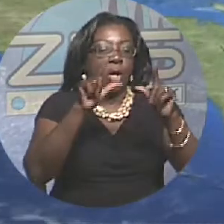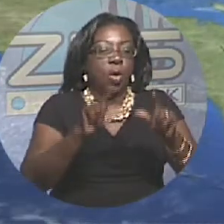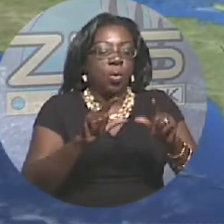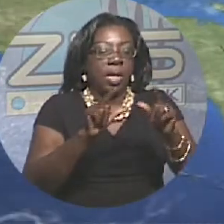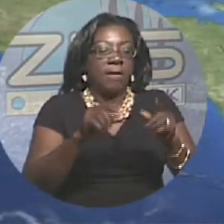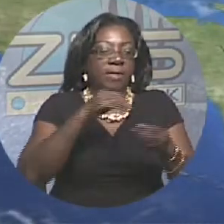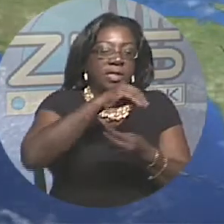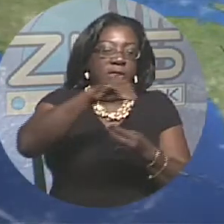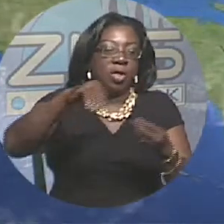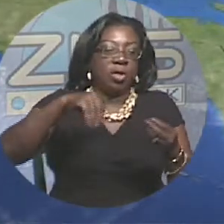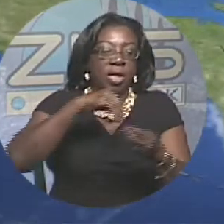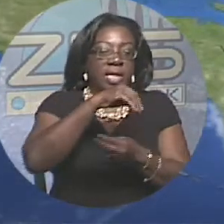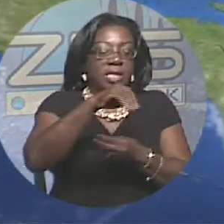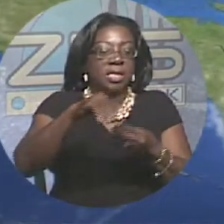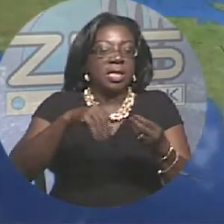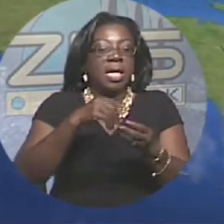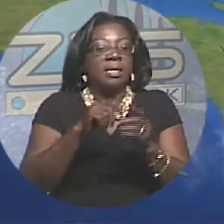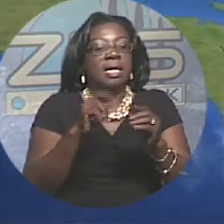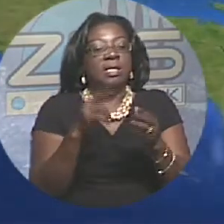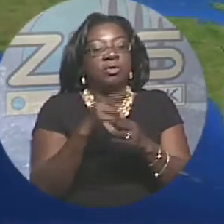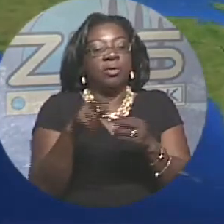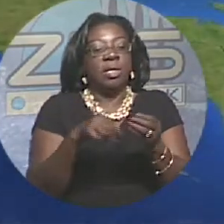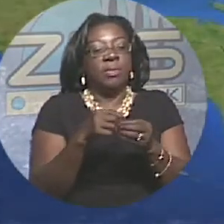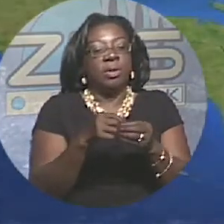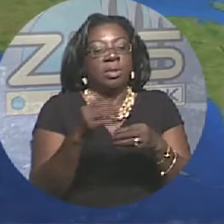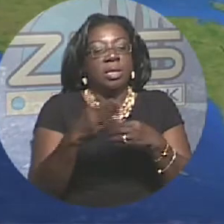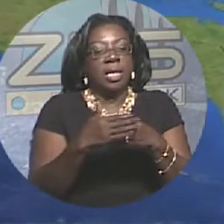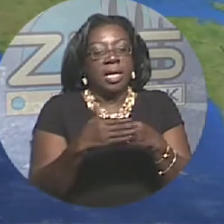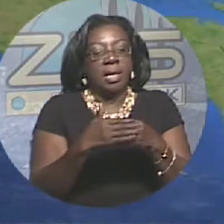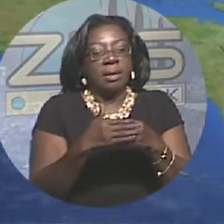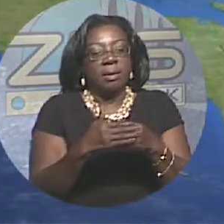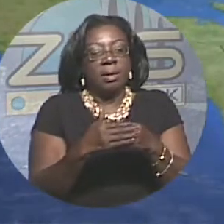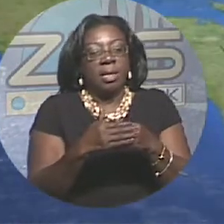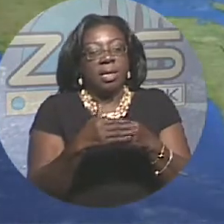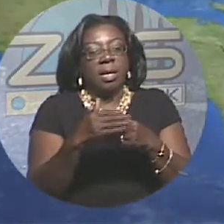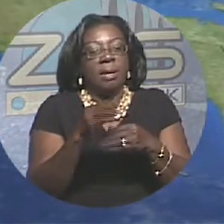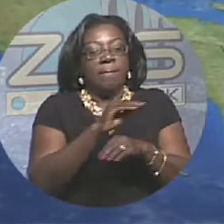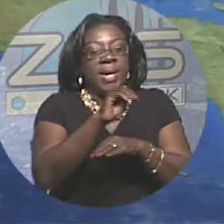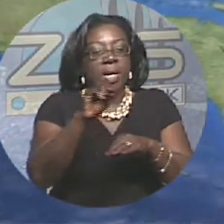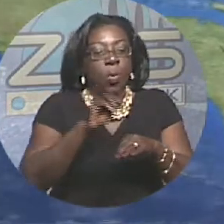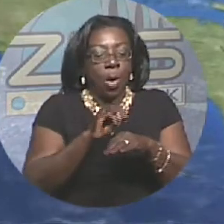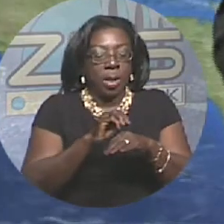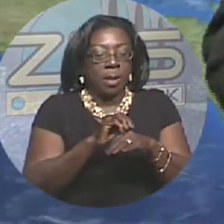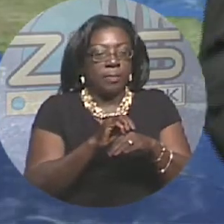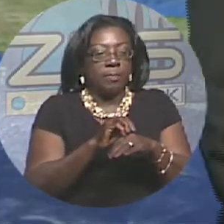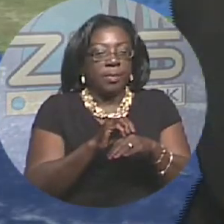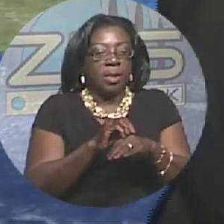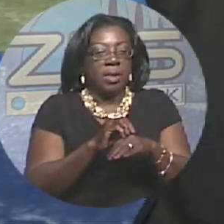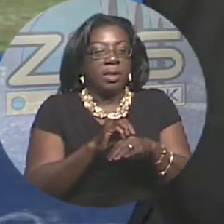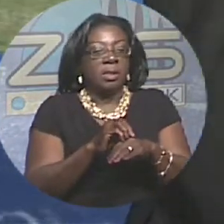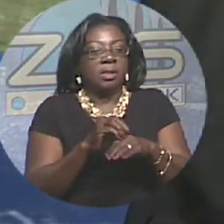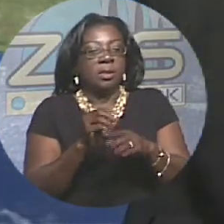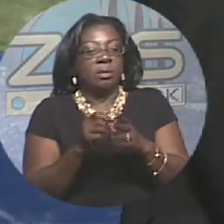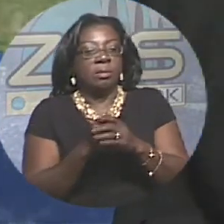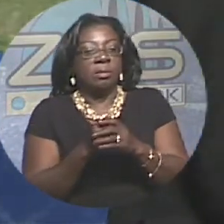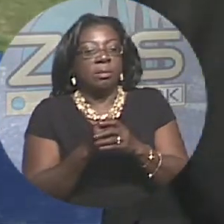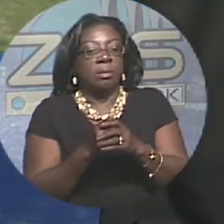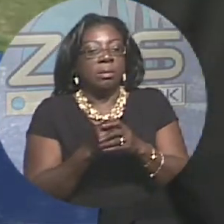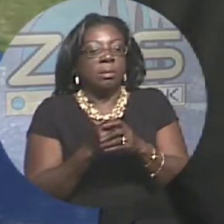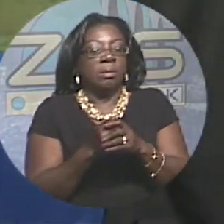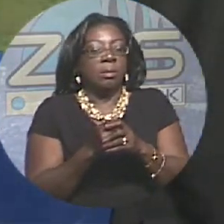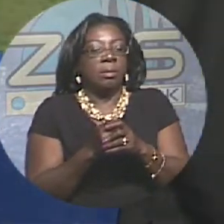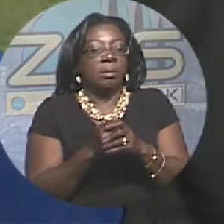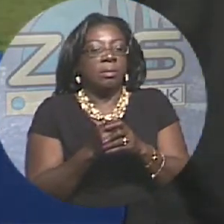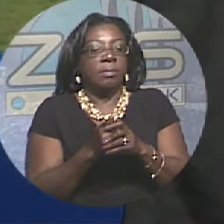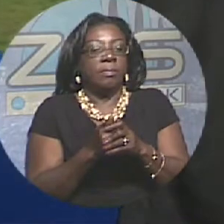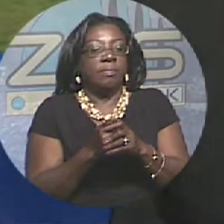weak low level circulation that is right about there. And it's losing the daylight, so it's going to be losing some of that energy as